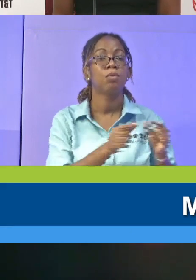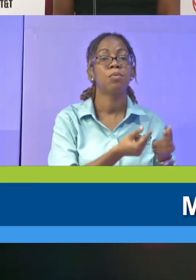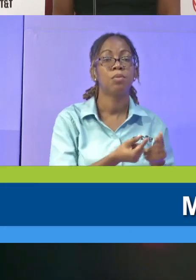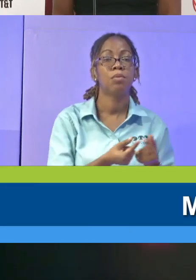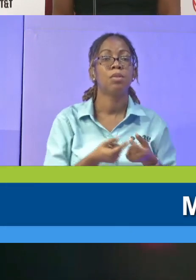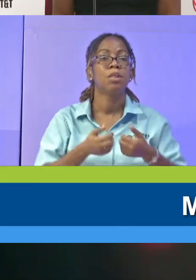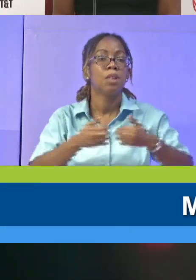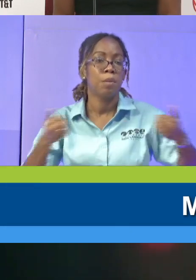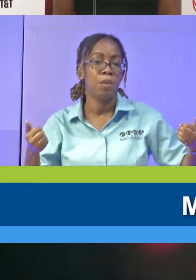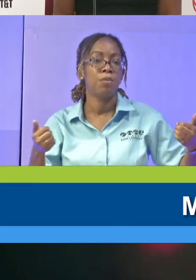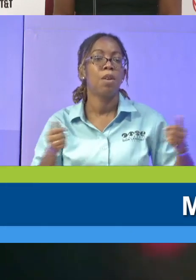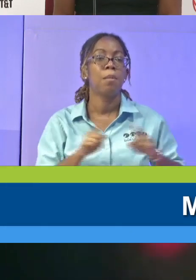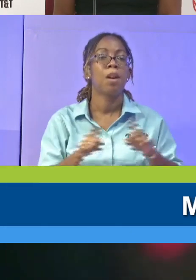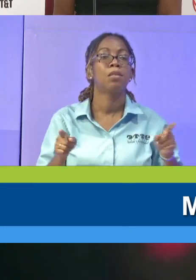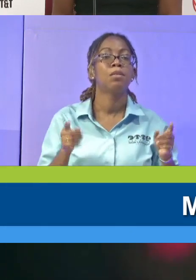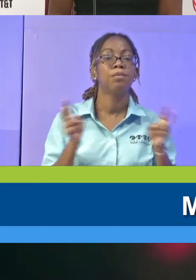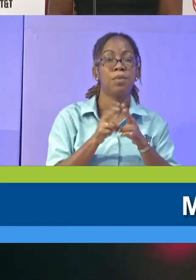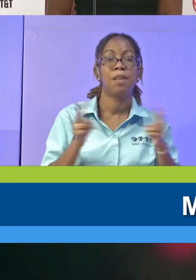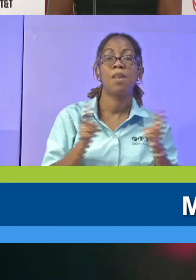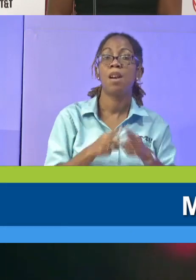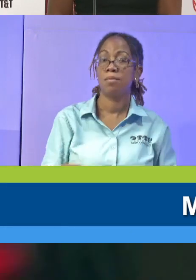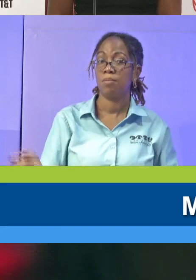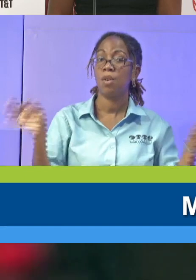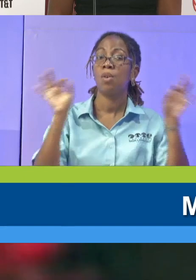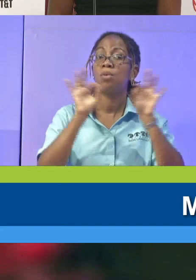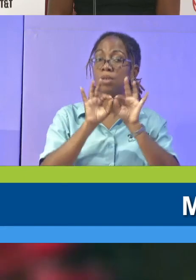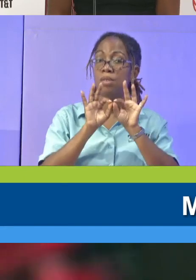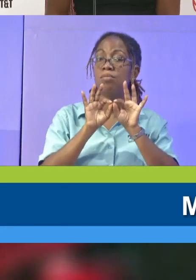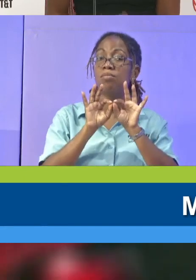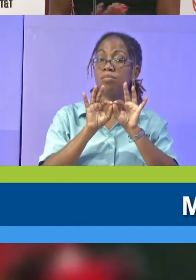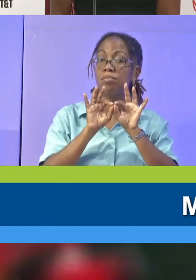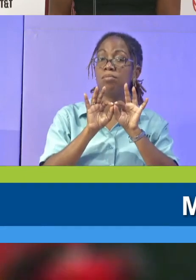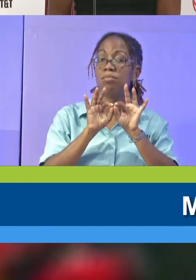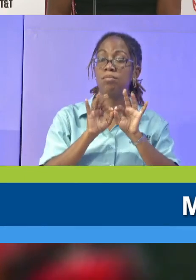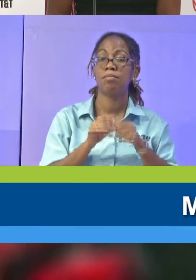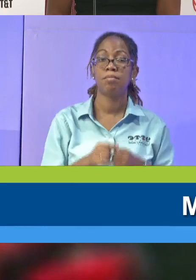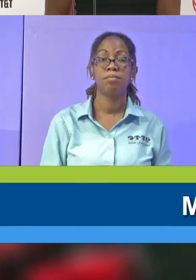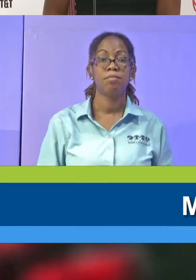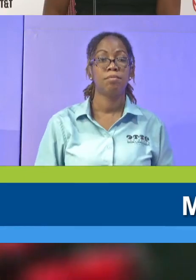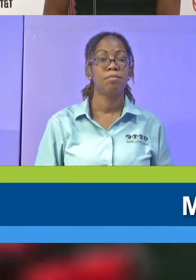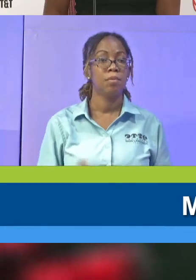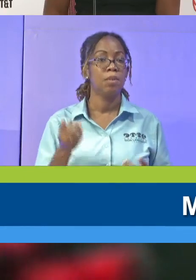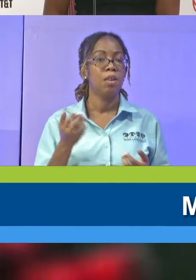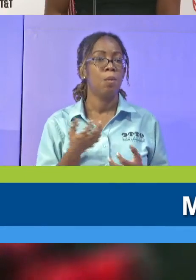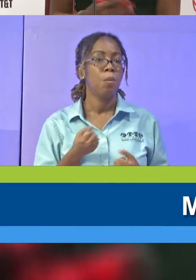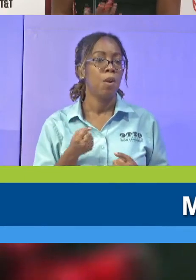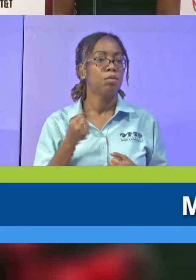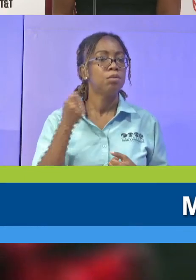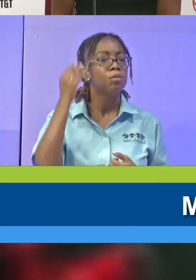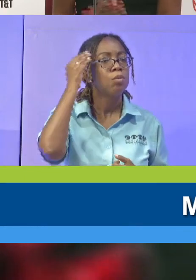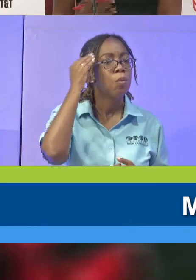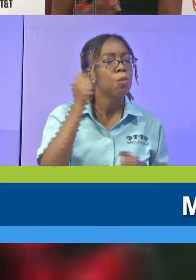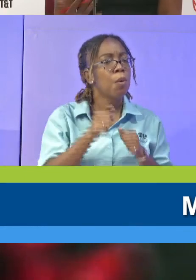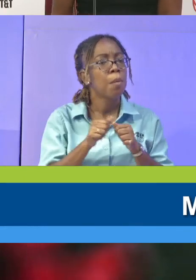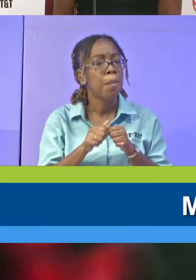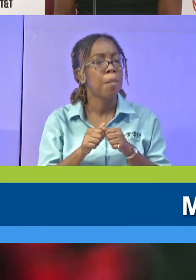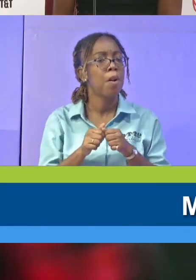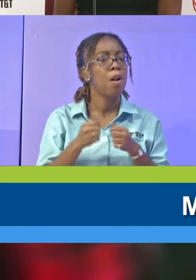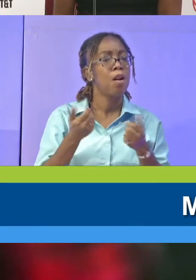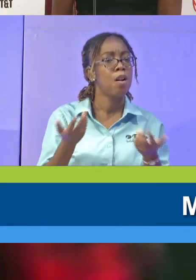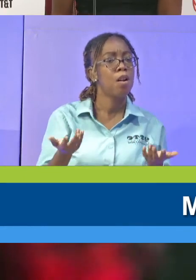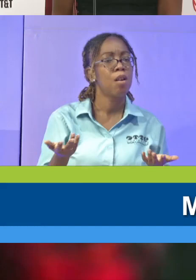important roles for our regulators. And keep in mind, the pre-qualification team's updates may come a